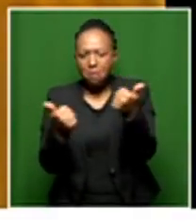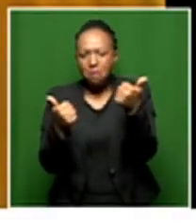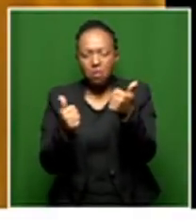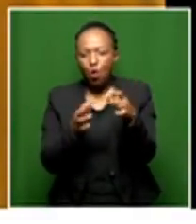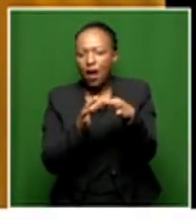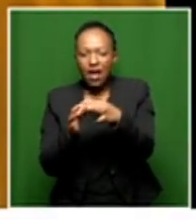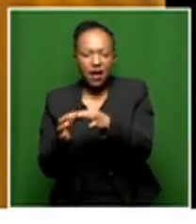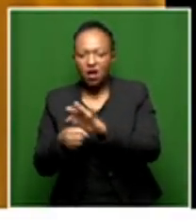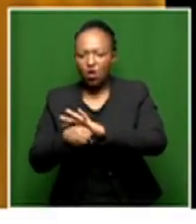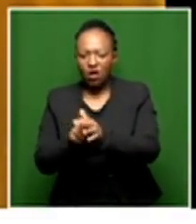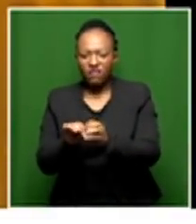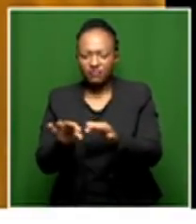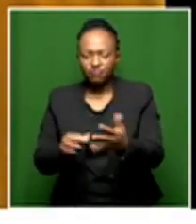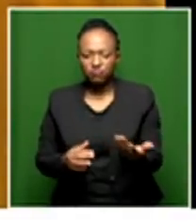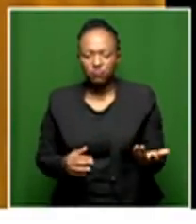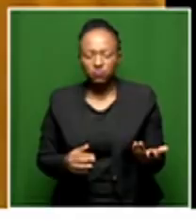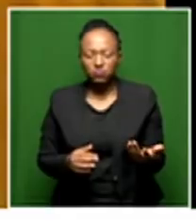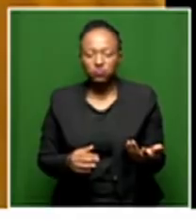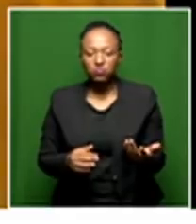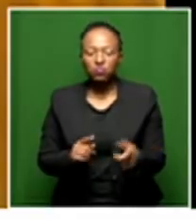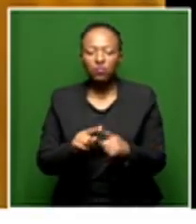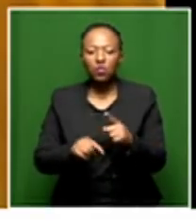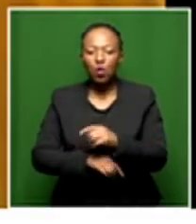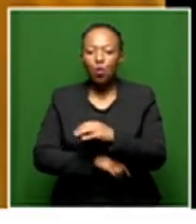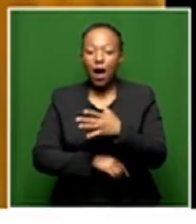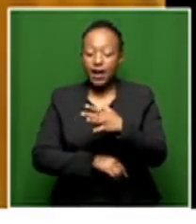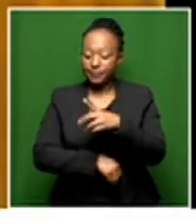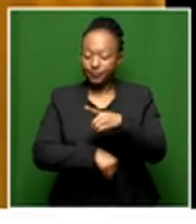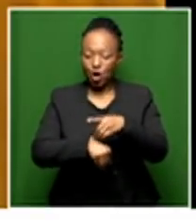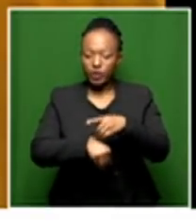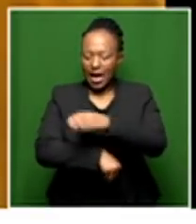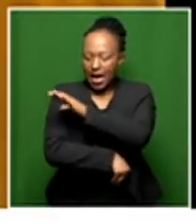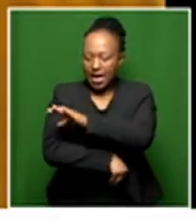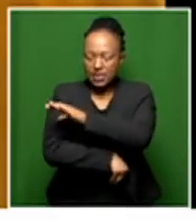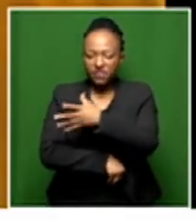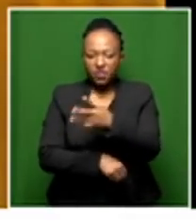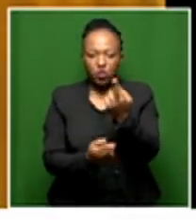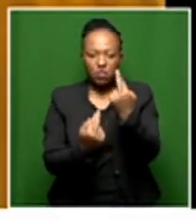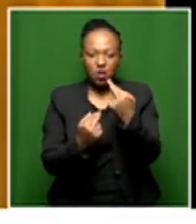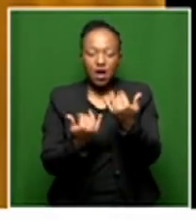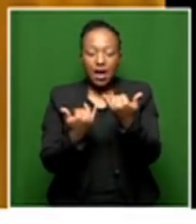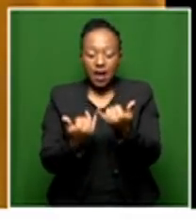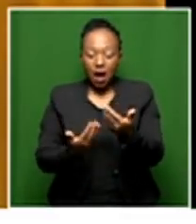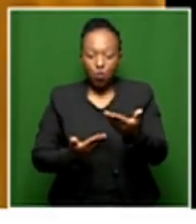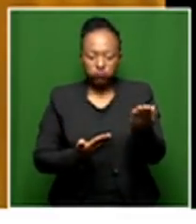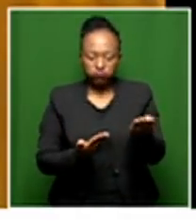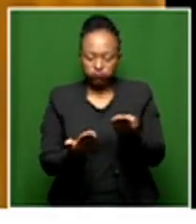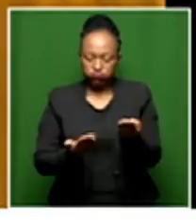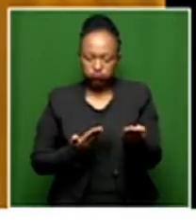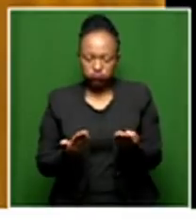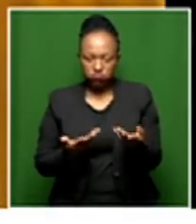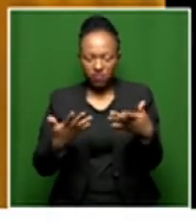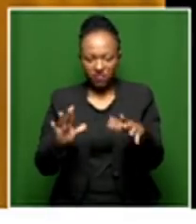not related to COVID, as the attending clinicians have reported. But so the ones that we have left with us, COVID may